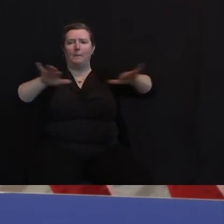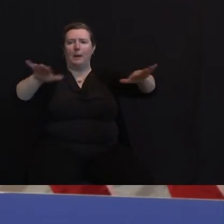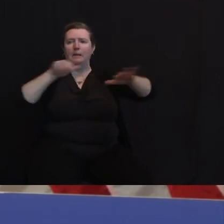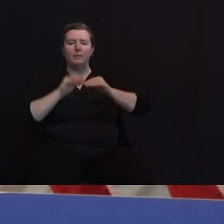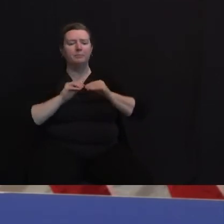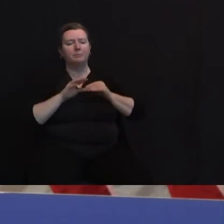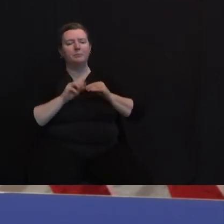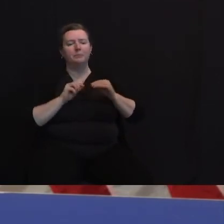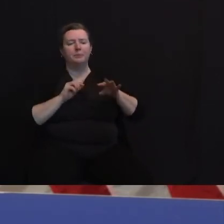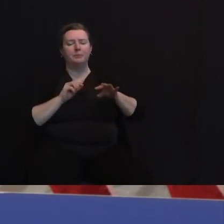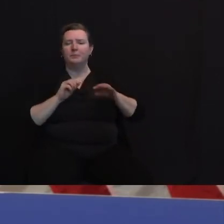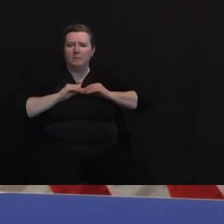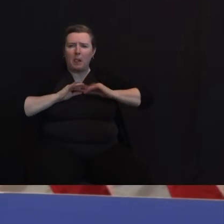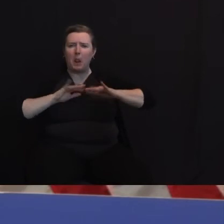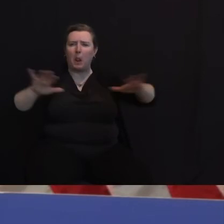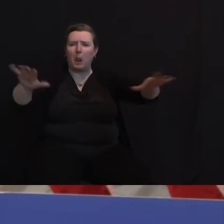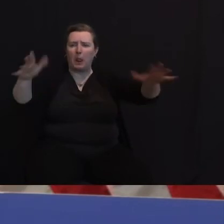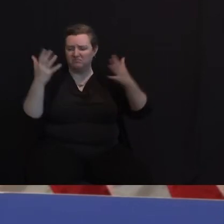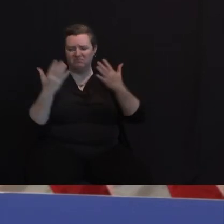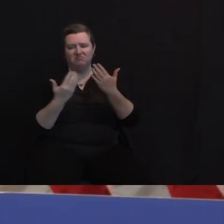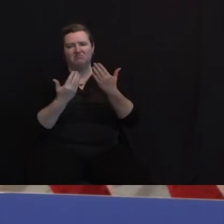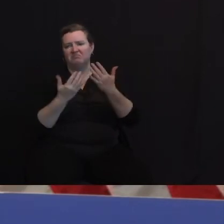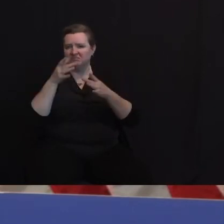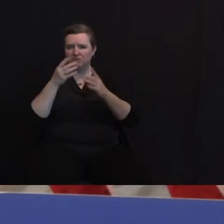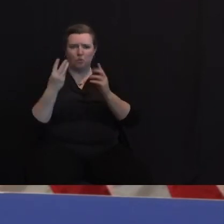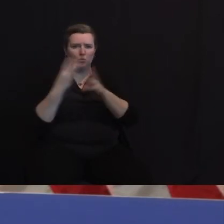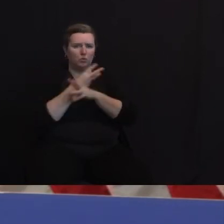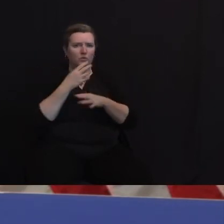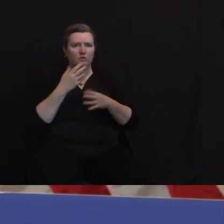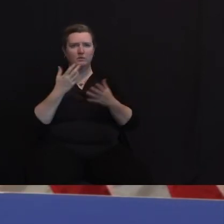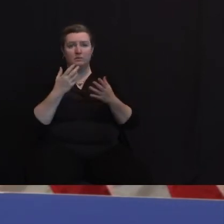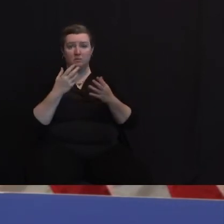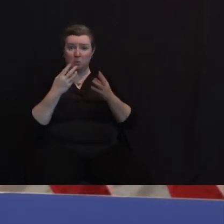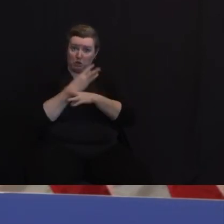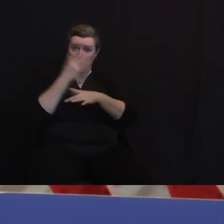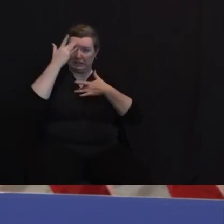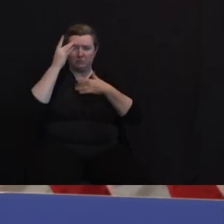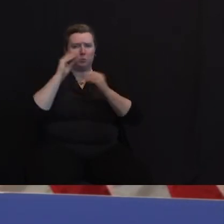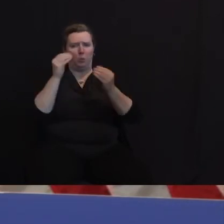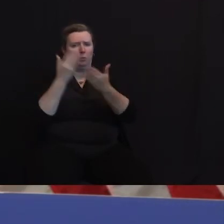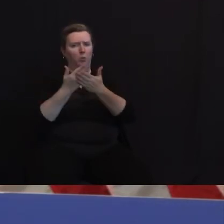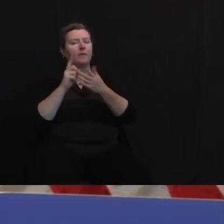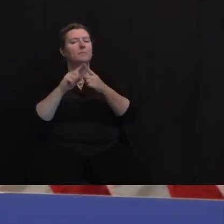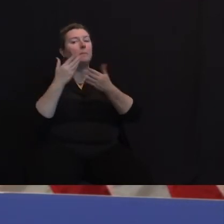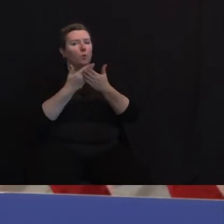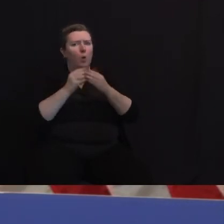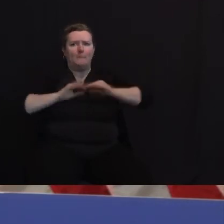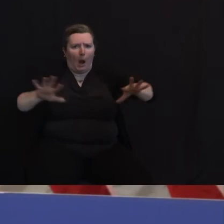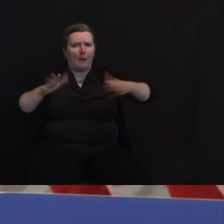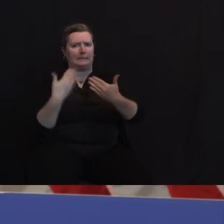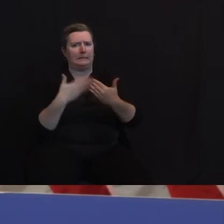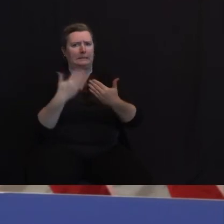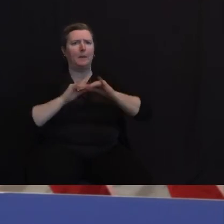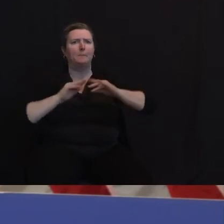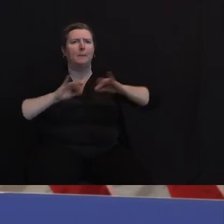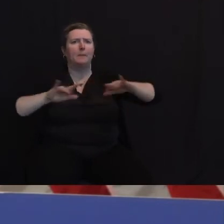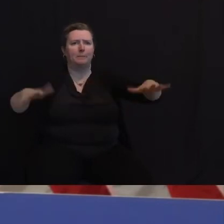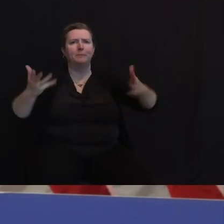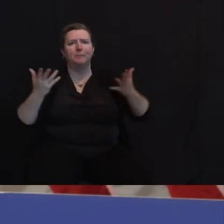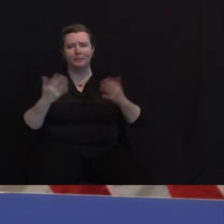that Pfizer actually did looking at taking some serum and antibodies from people who were in their clinical